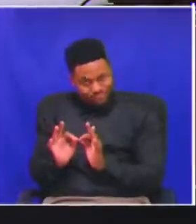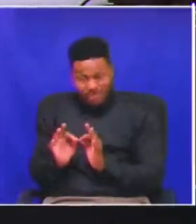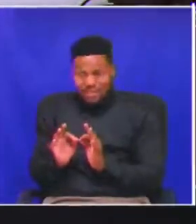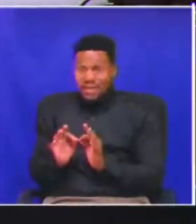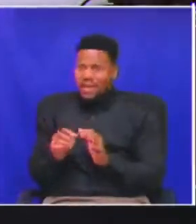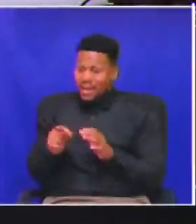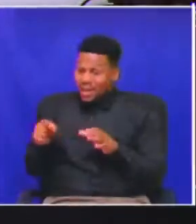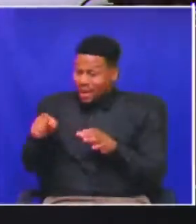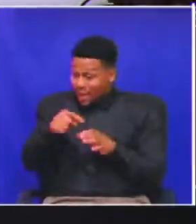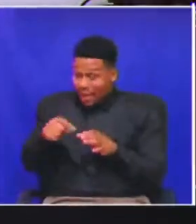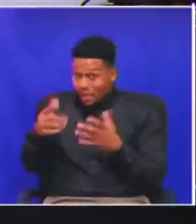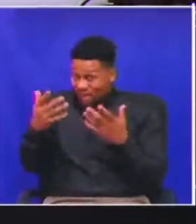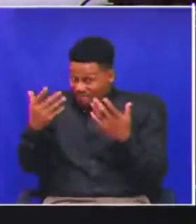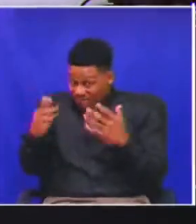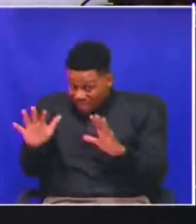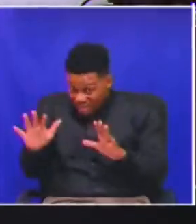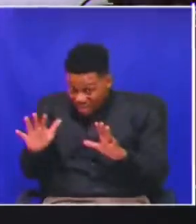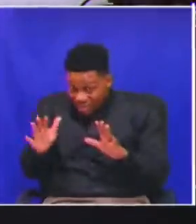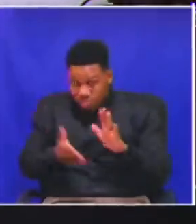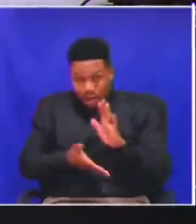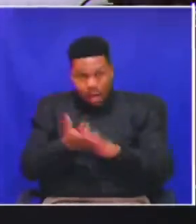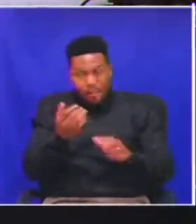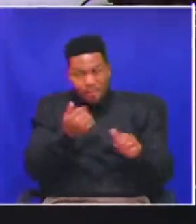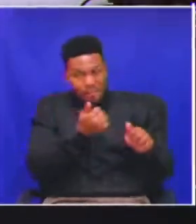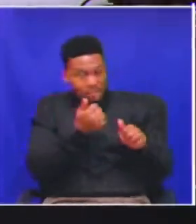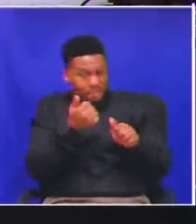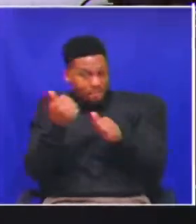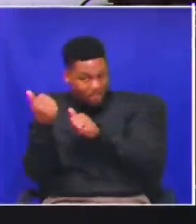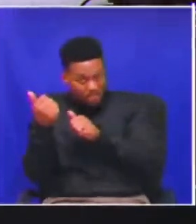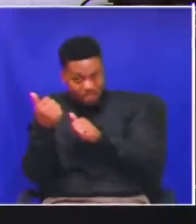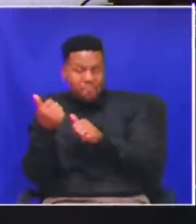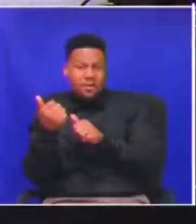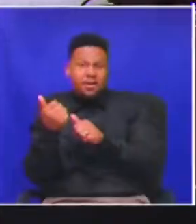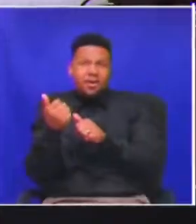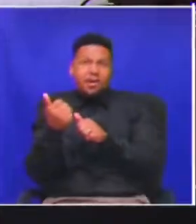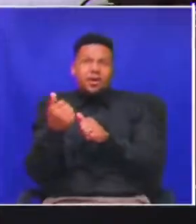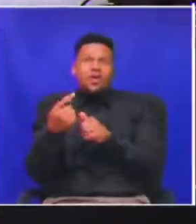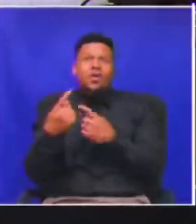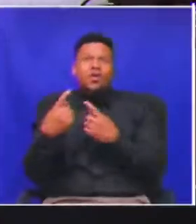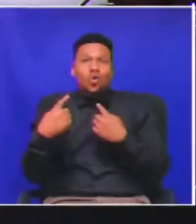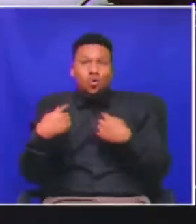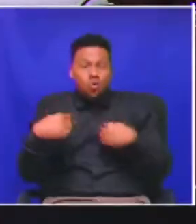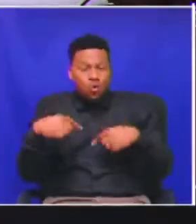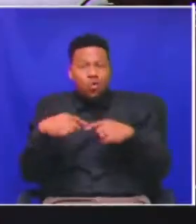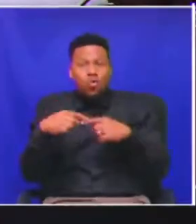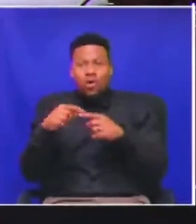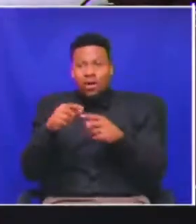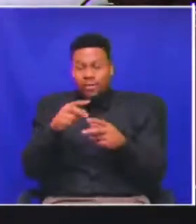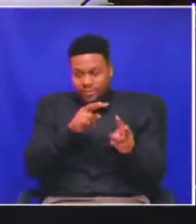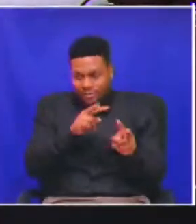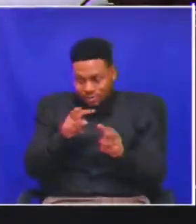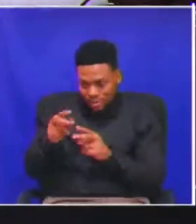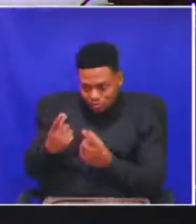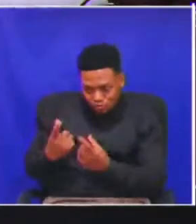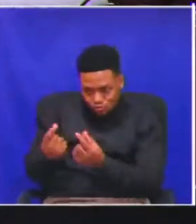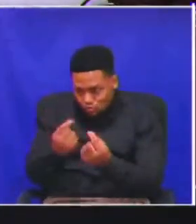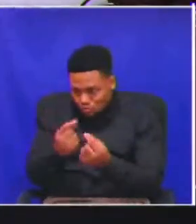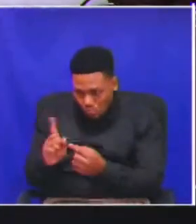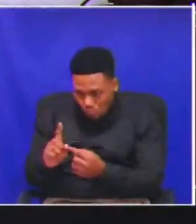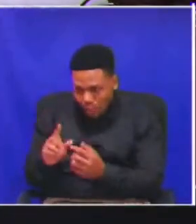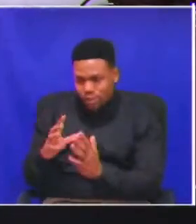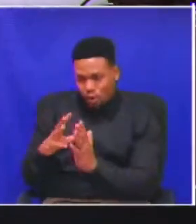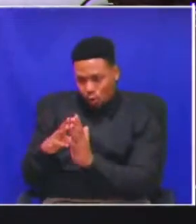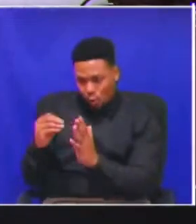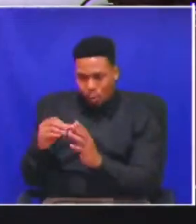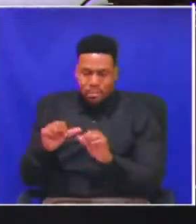then insist that what we have done and seen done must continue. I have been